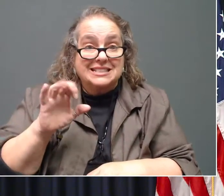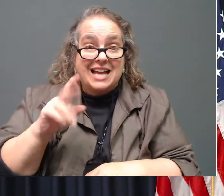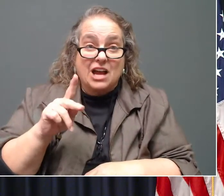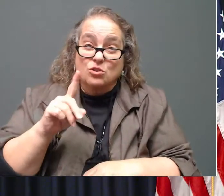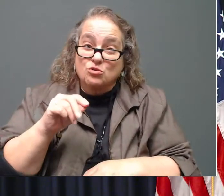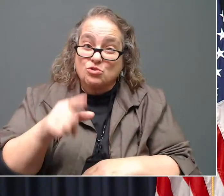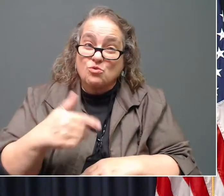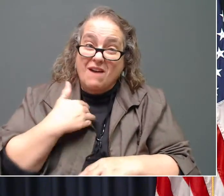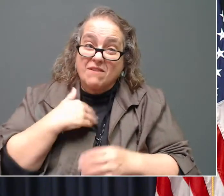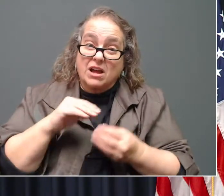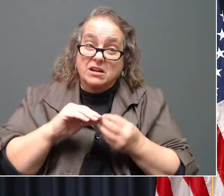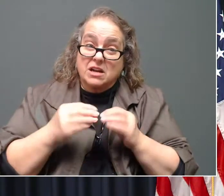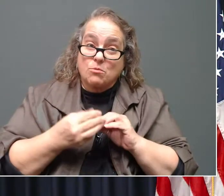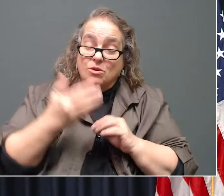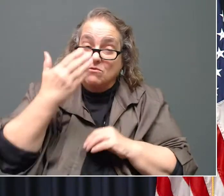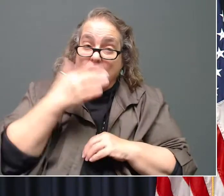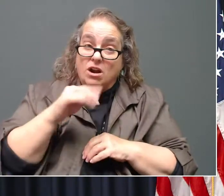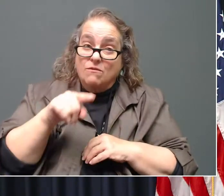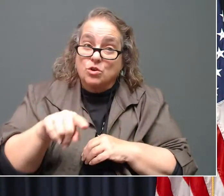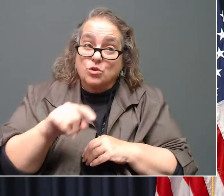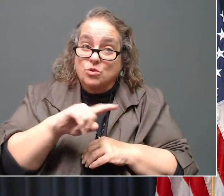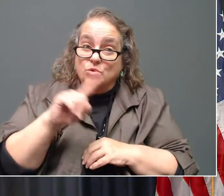in front of you.